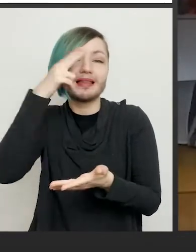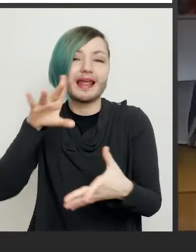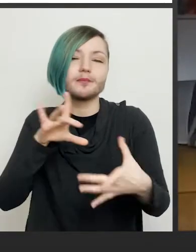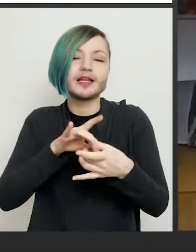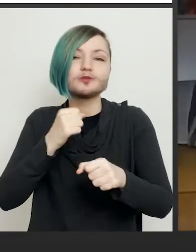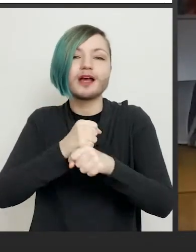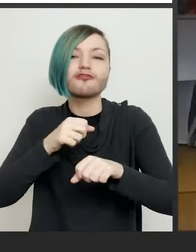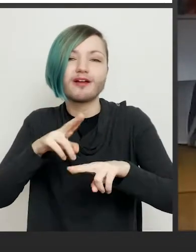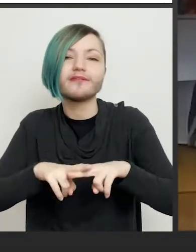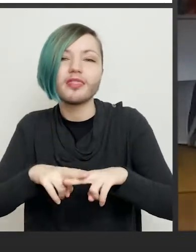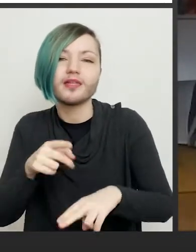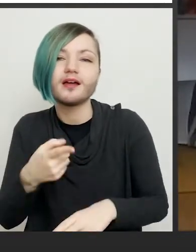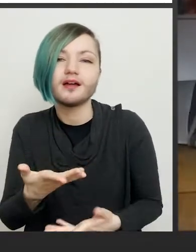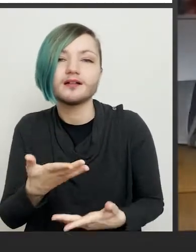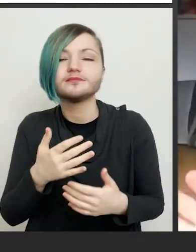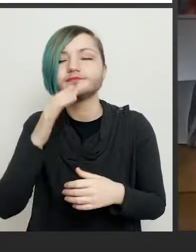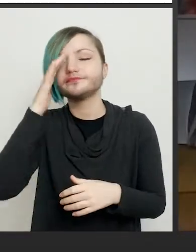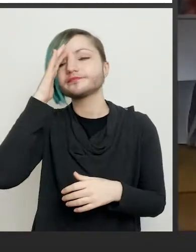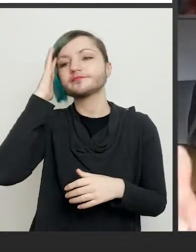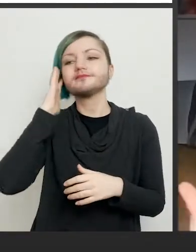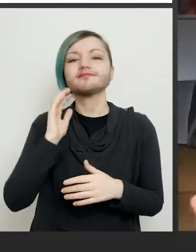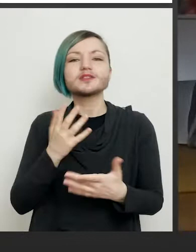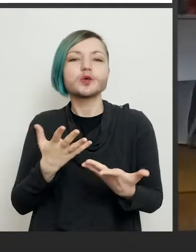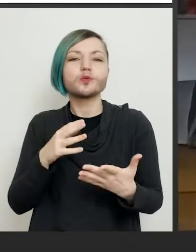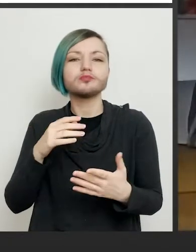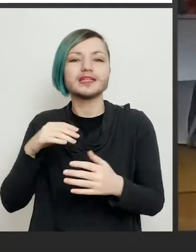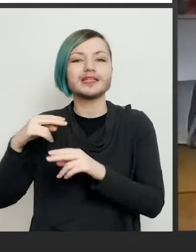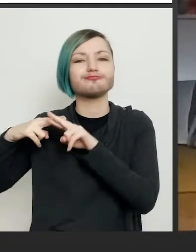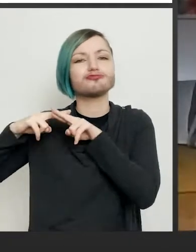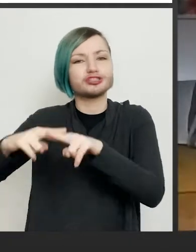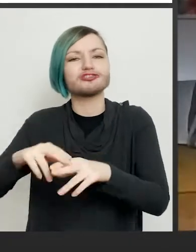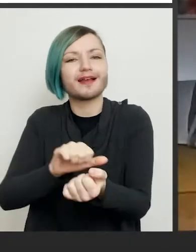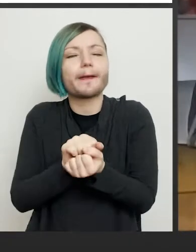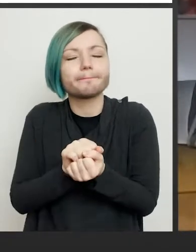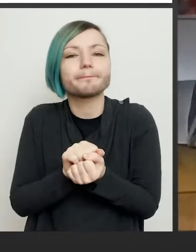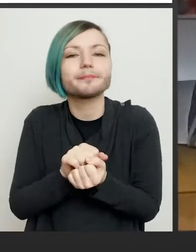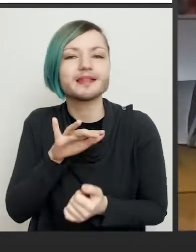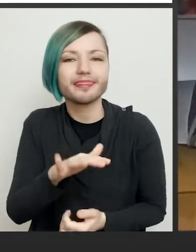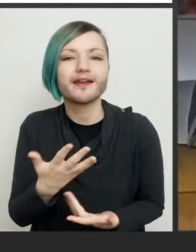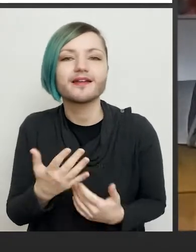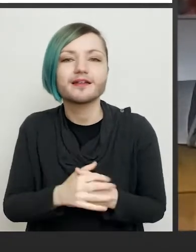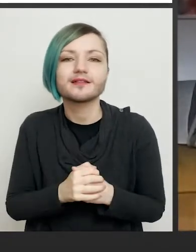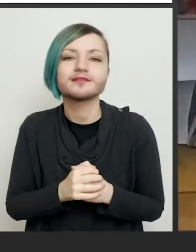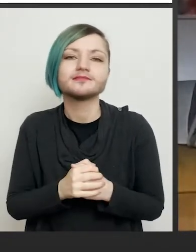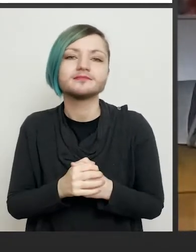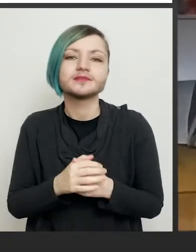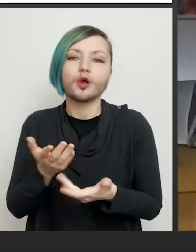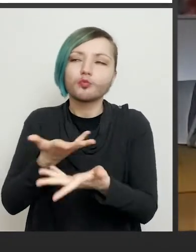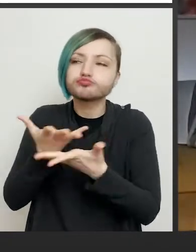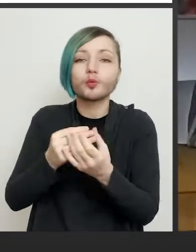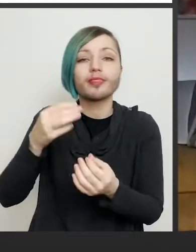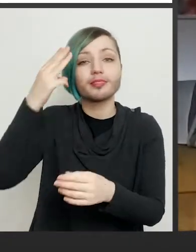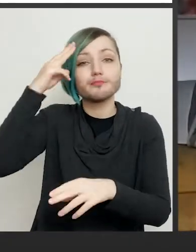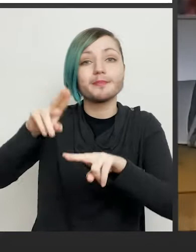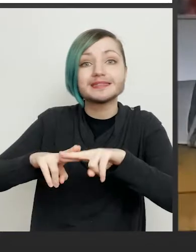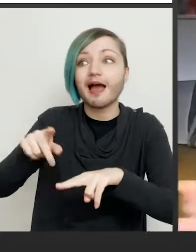to my grandpa. So I sort of kept the same tradition there, and I did this in I talked to my mom and my dad,